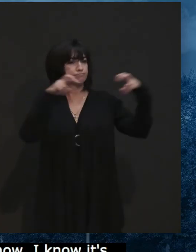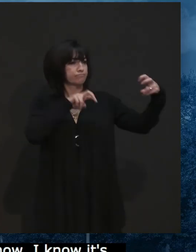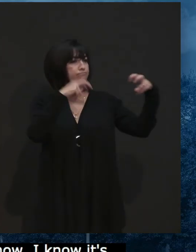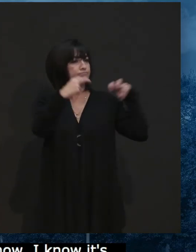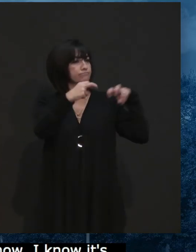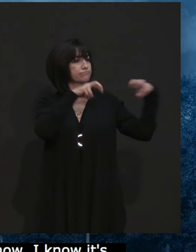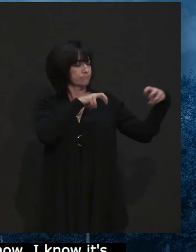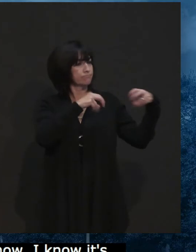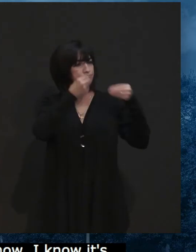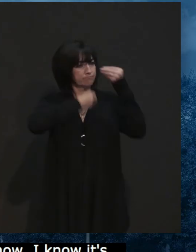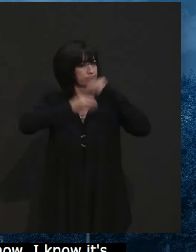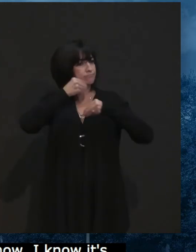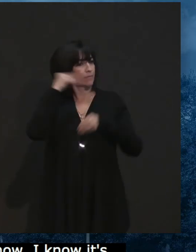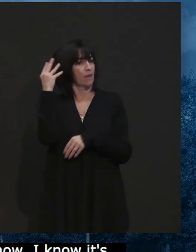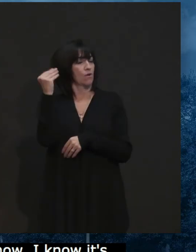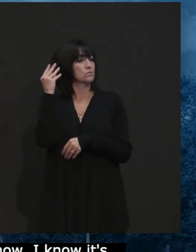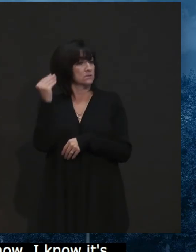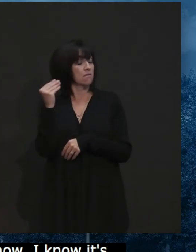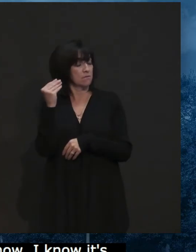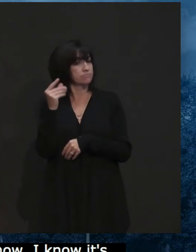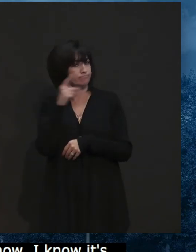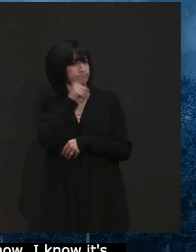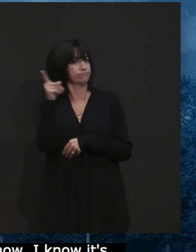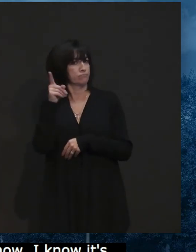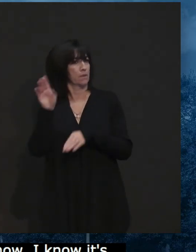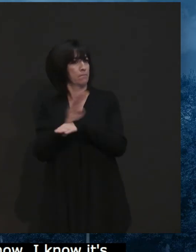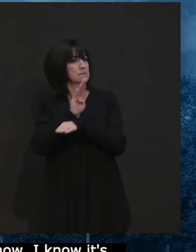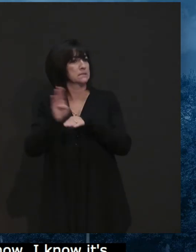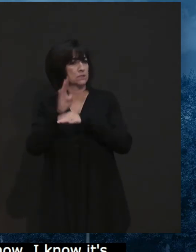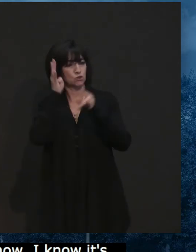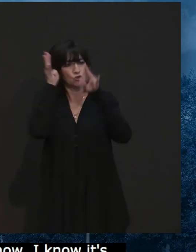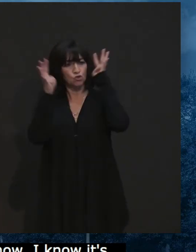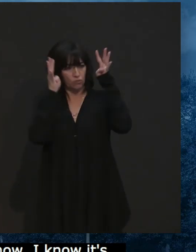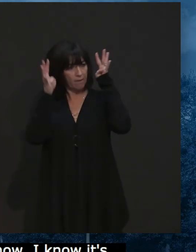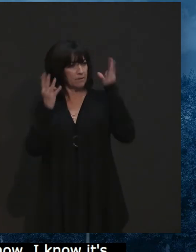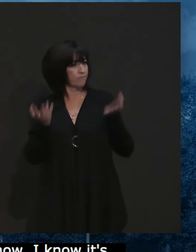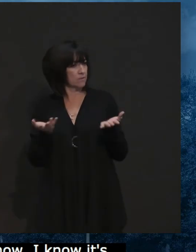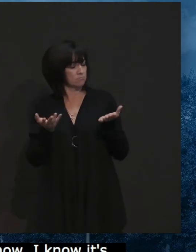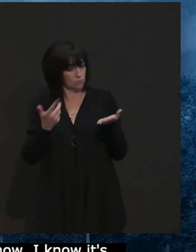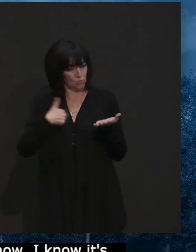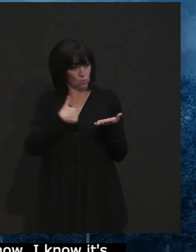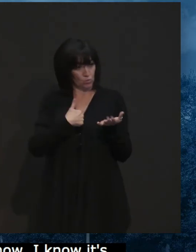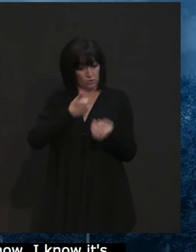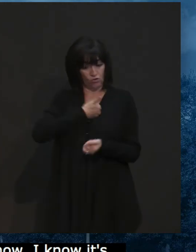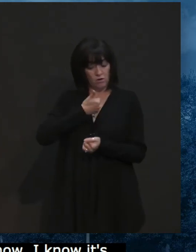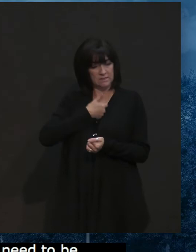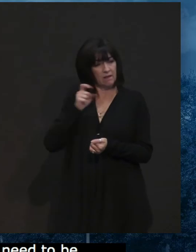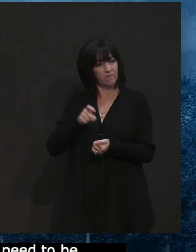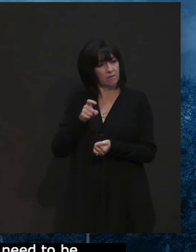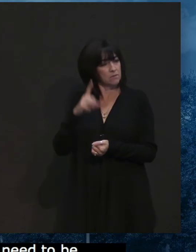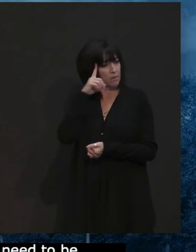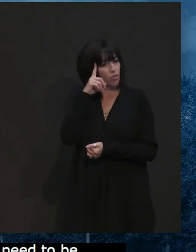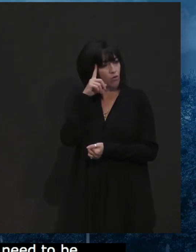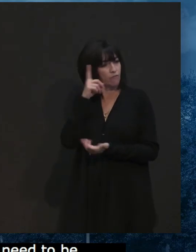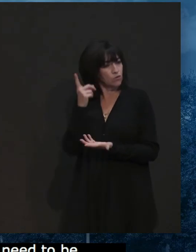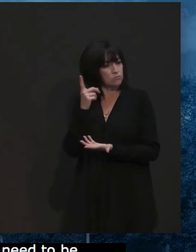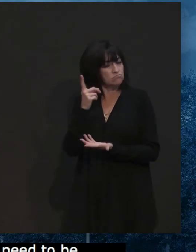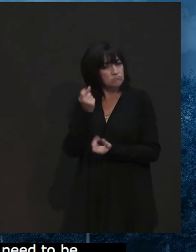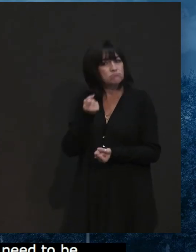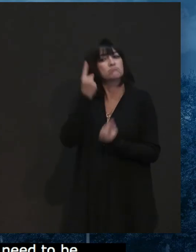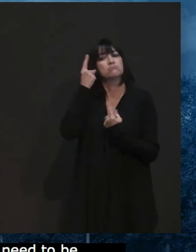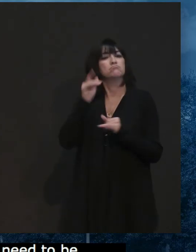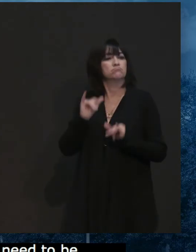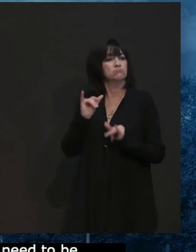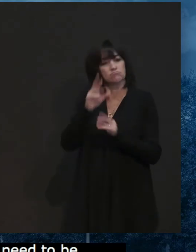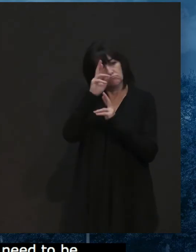and we need to be certainly thoughtful and creative as we think about what kind of restrictions will get